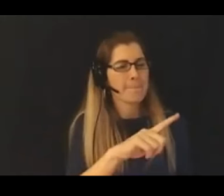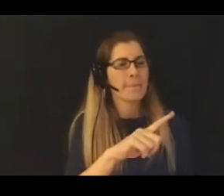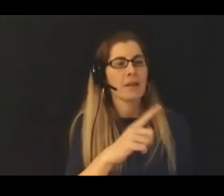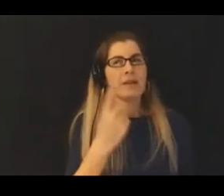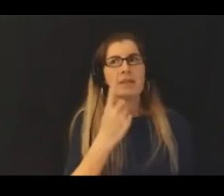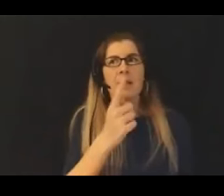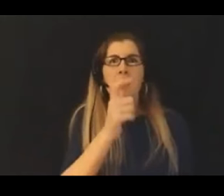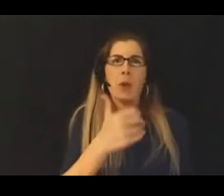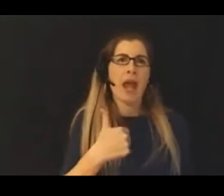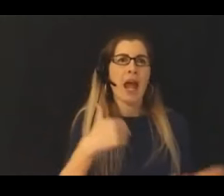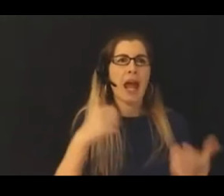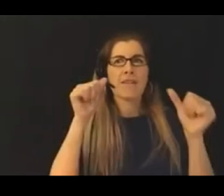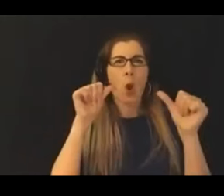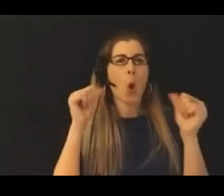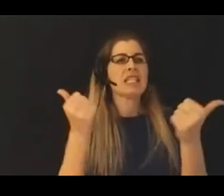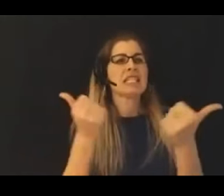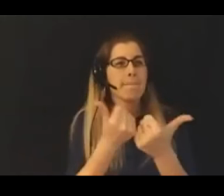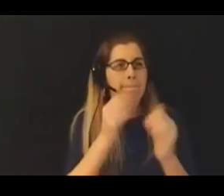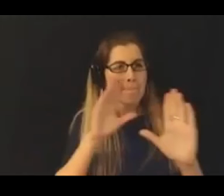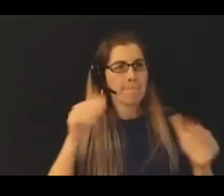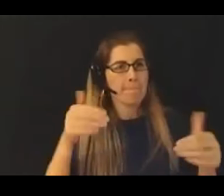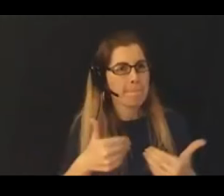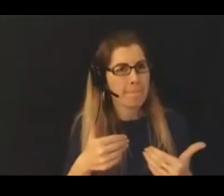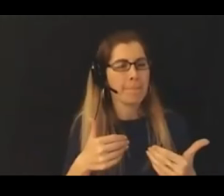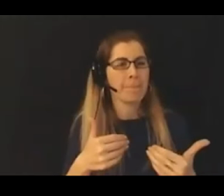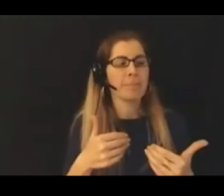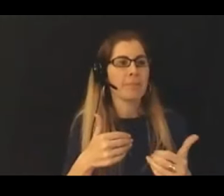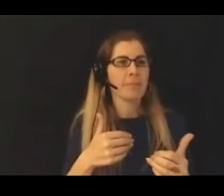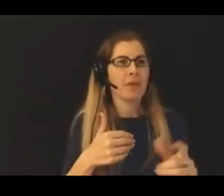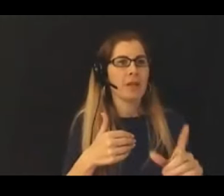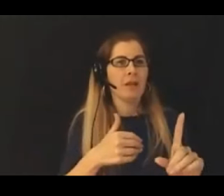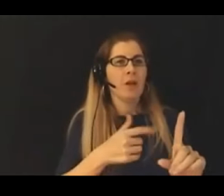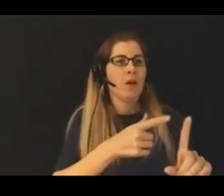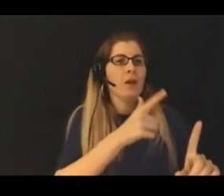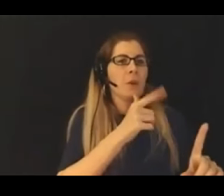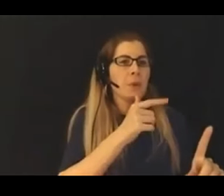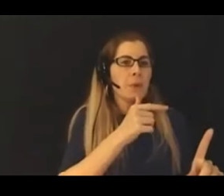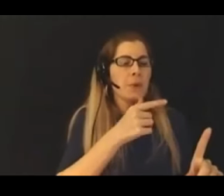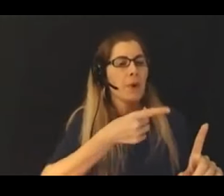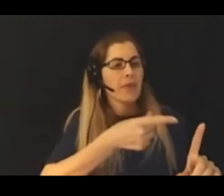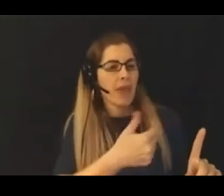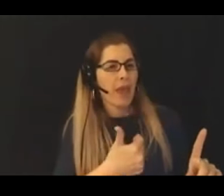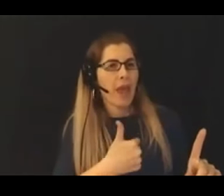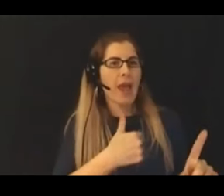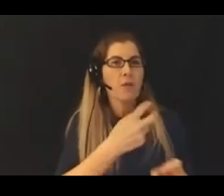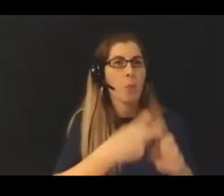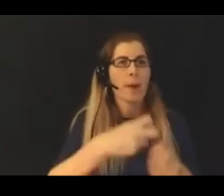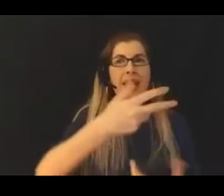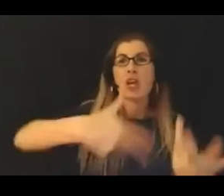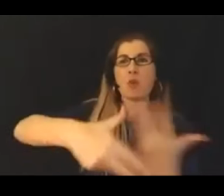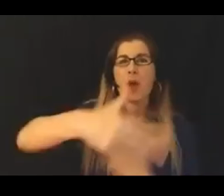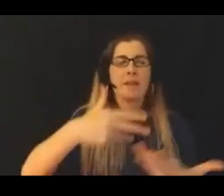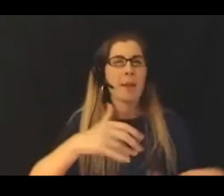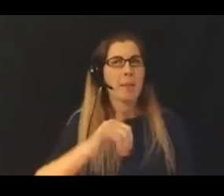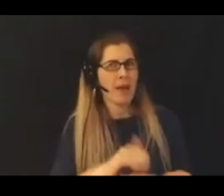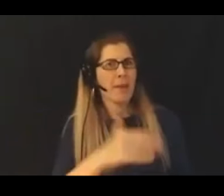with autism who has difficulty socially interacting with others. So we're excited to possibly do that, and